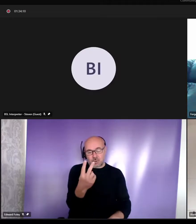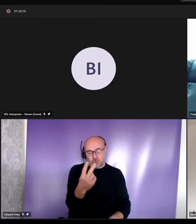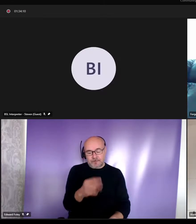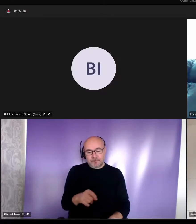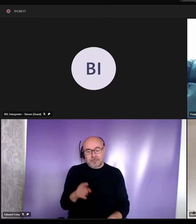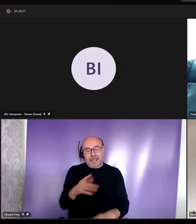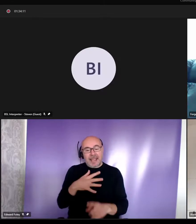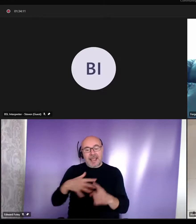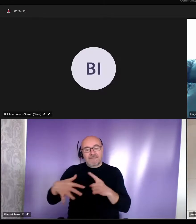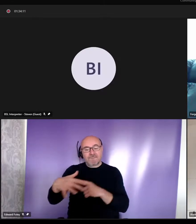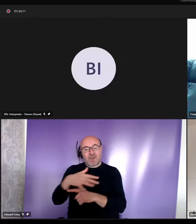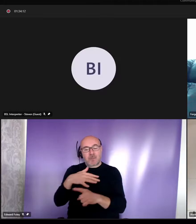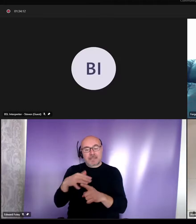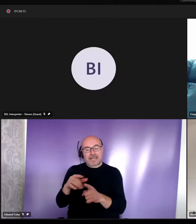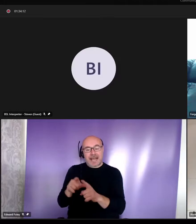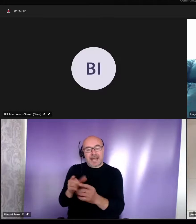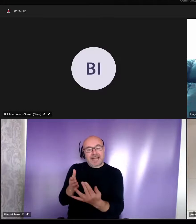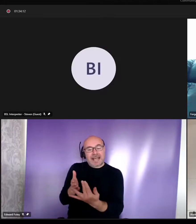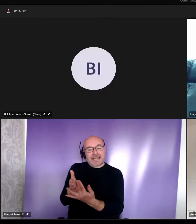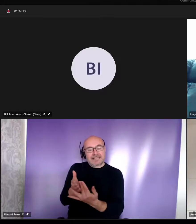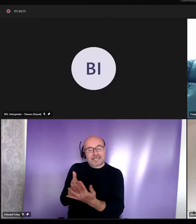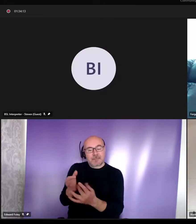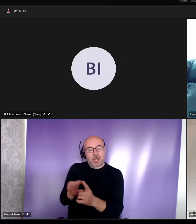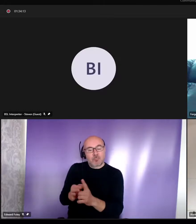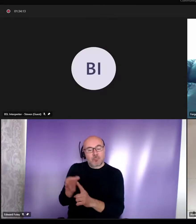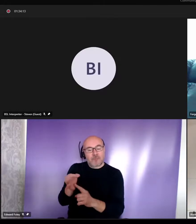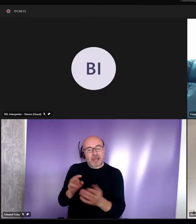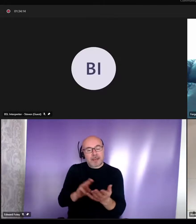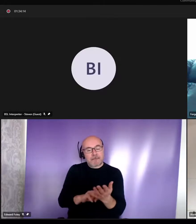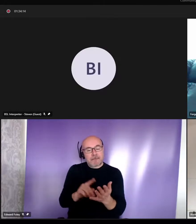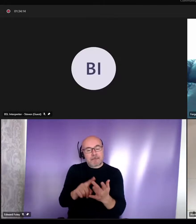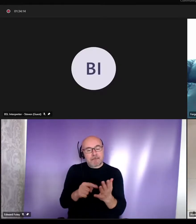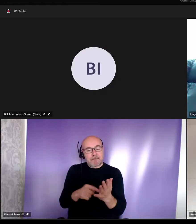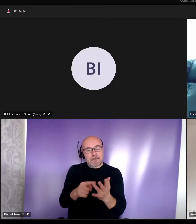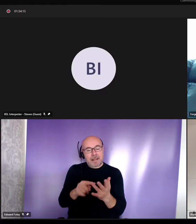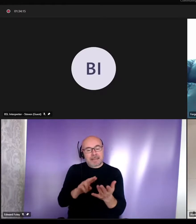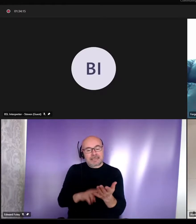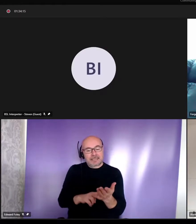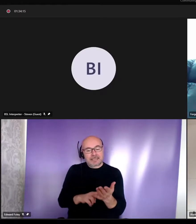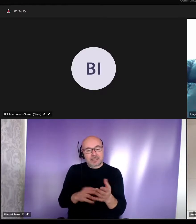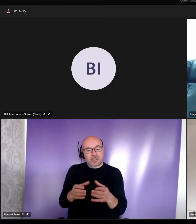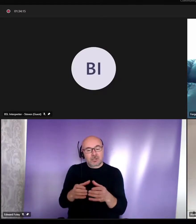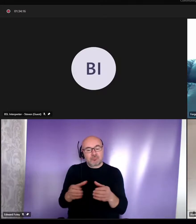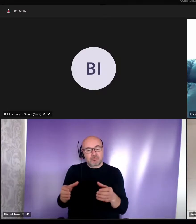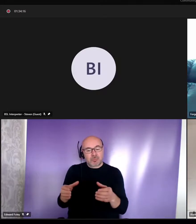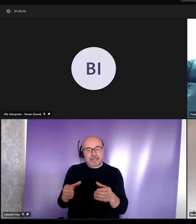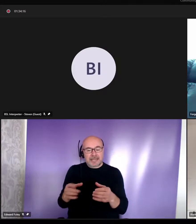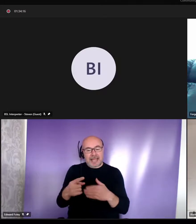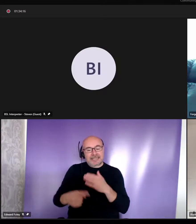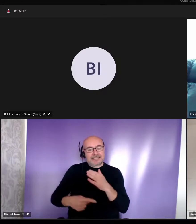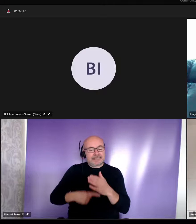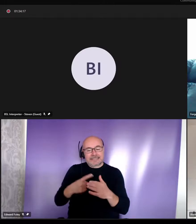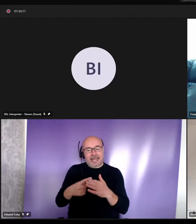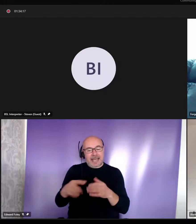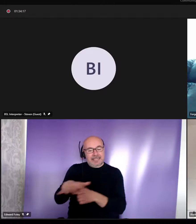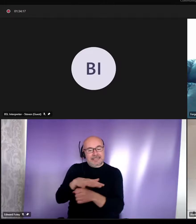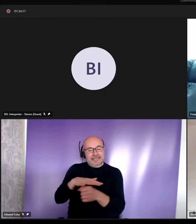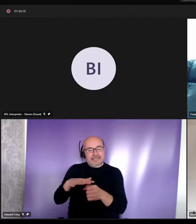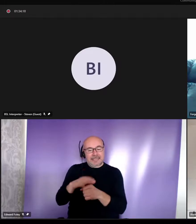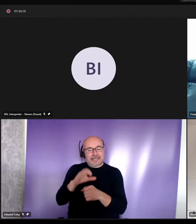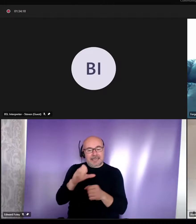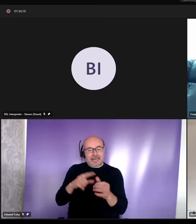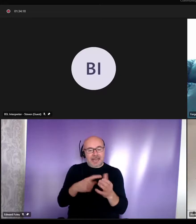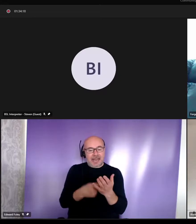and accessibility works at the former Milton Brick and Tile Works site in Carluke, and financial assistance towards